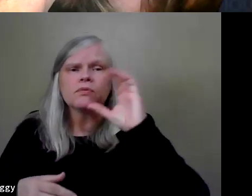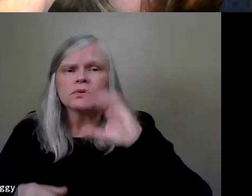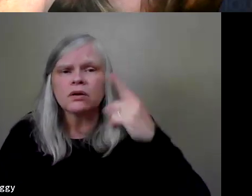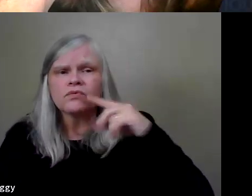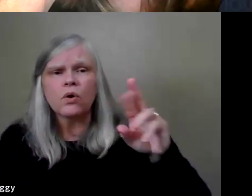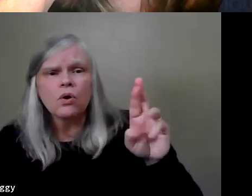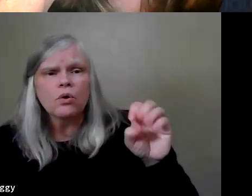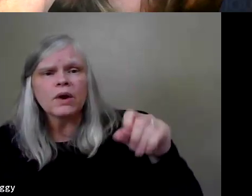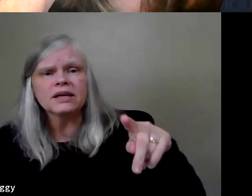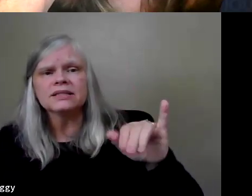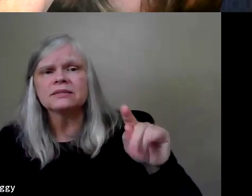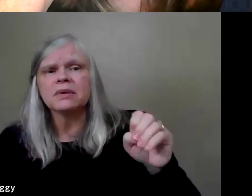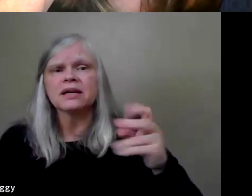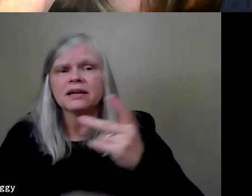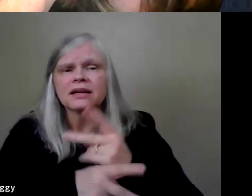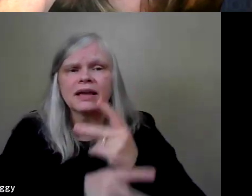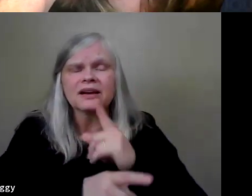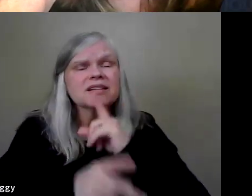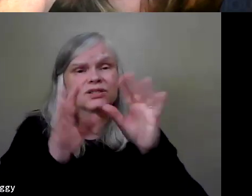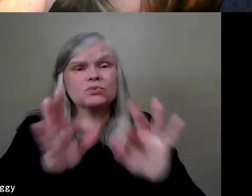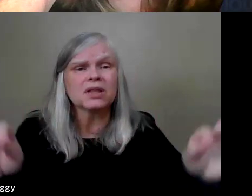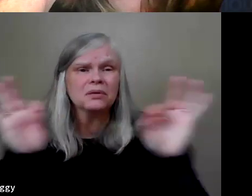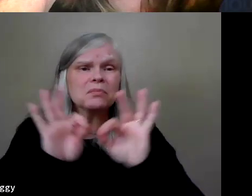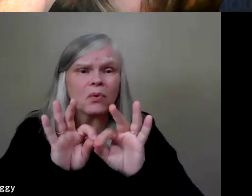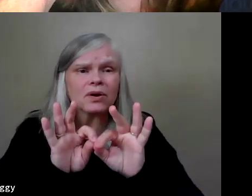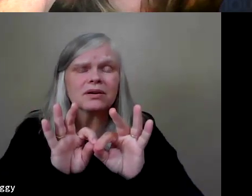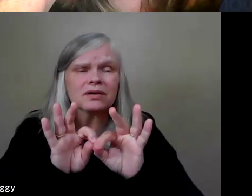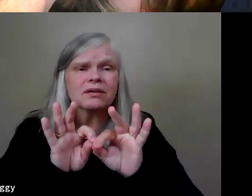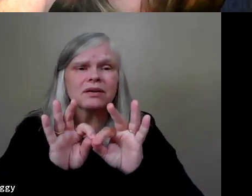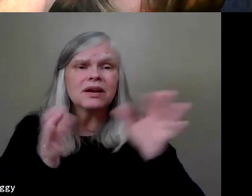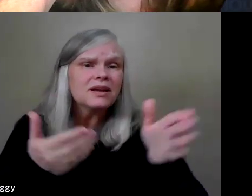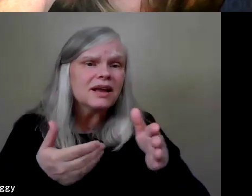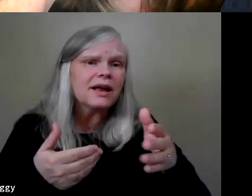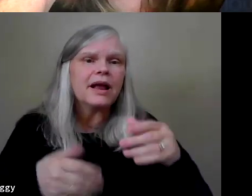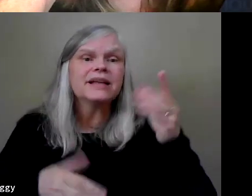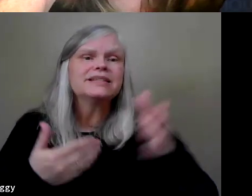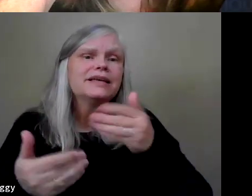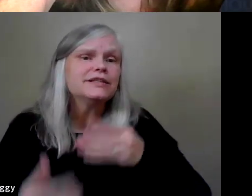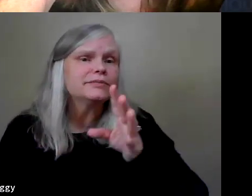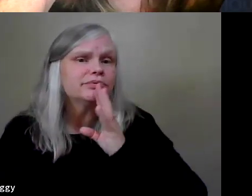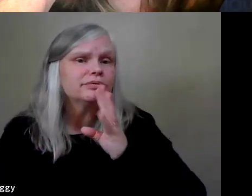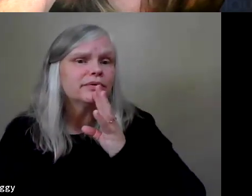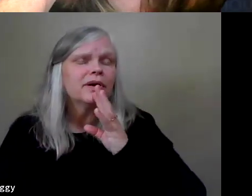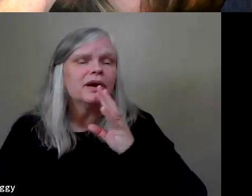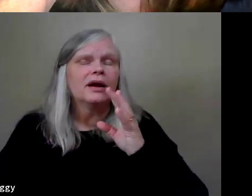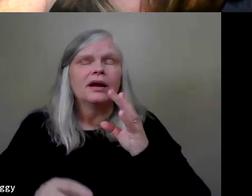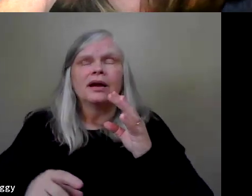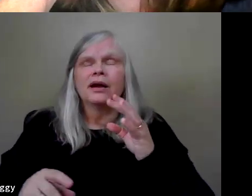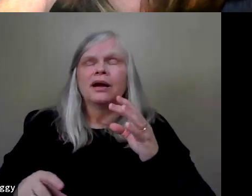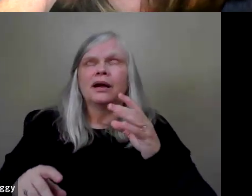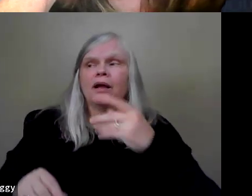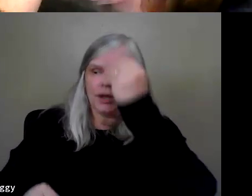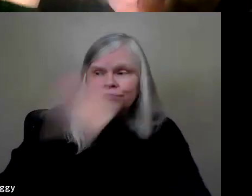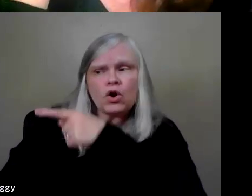things like that, because it's very important for um, and easier said than done for caregivers to take care of themselves,